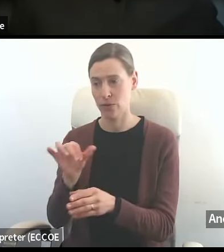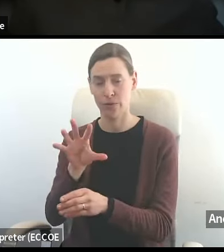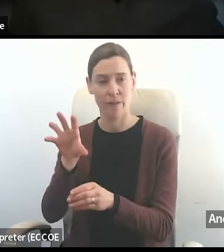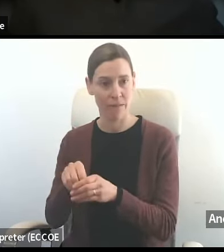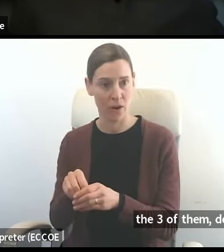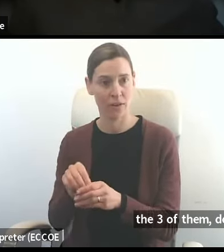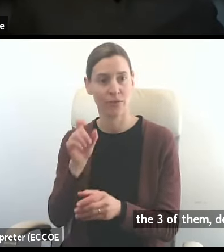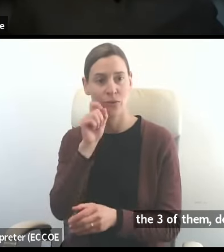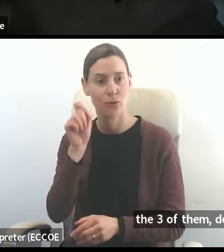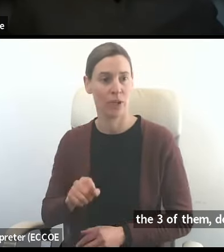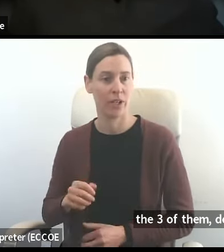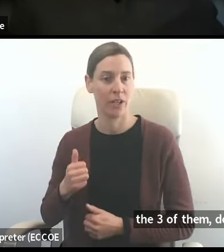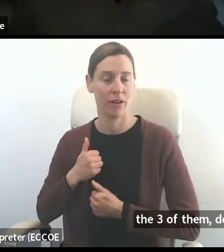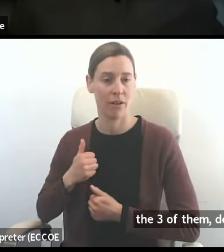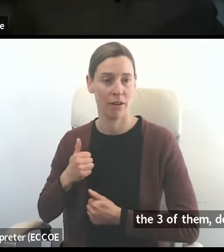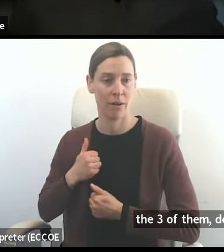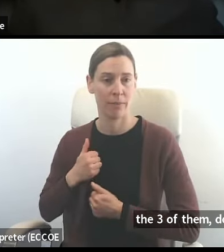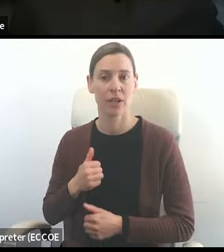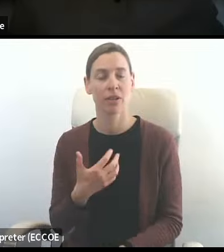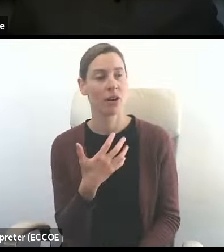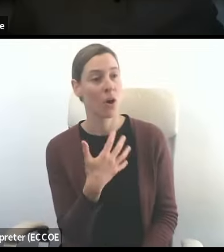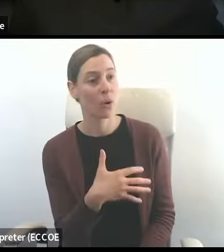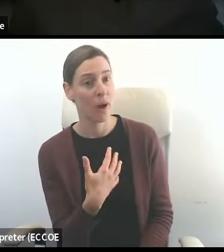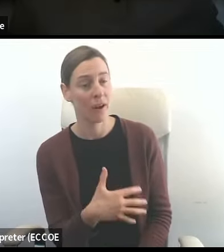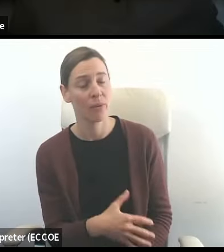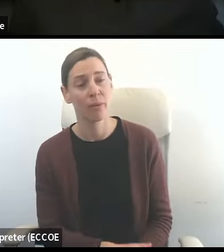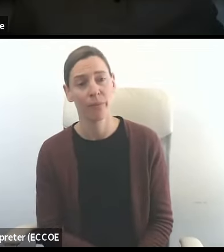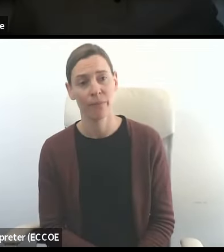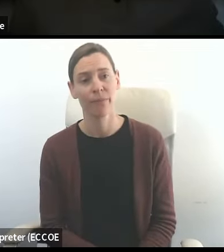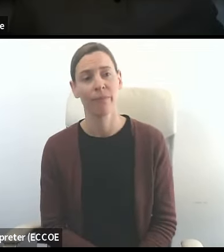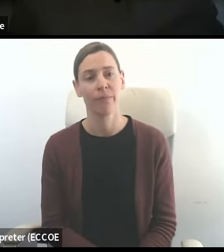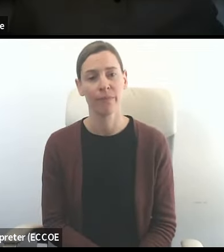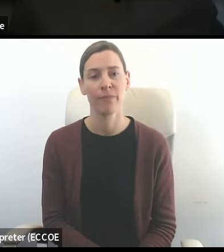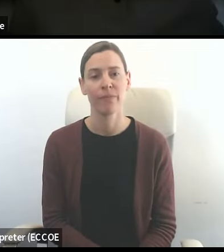Oh, wow. Wow.